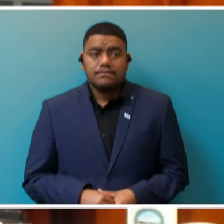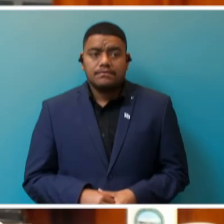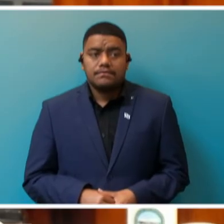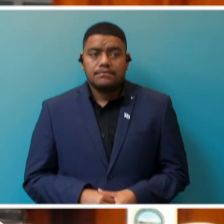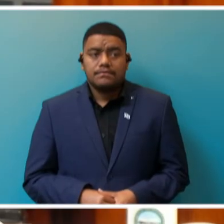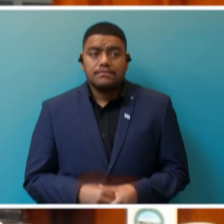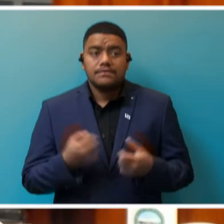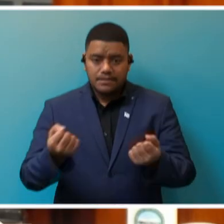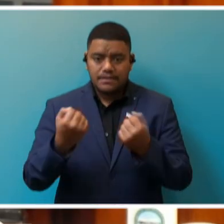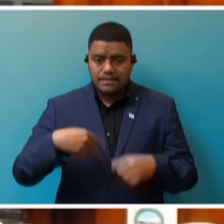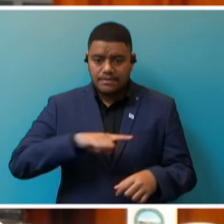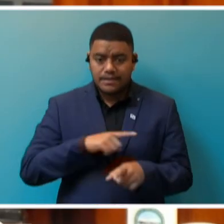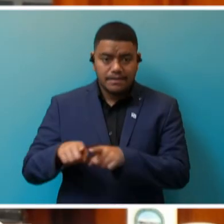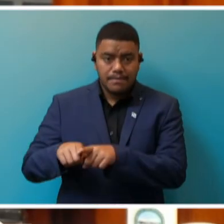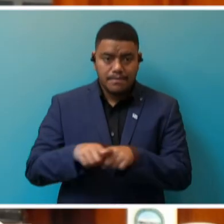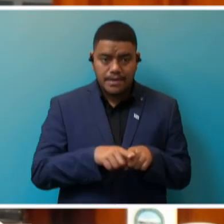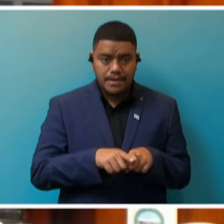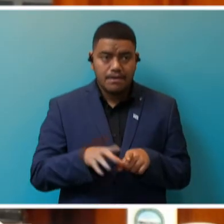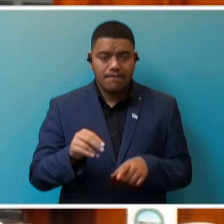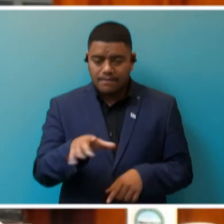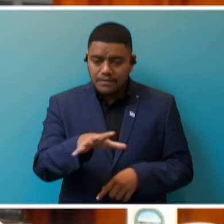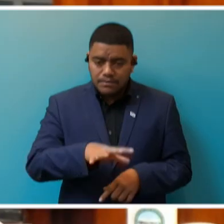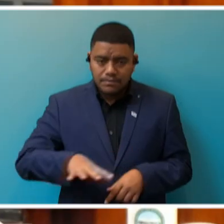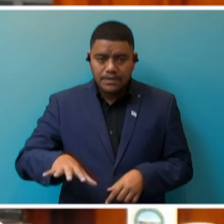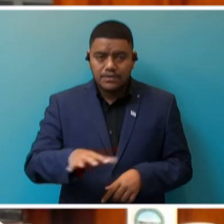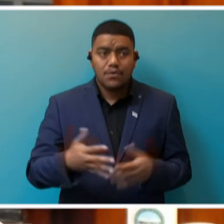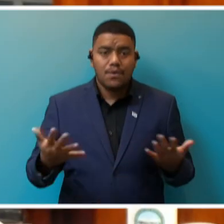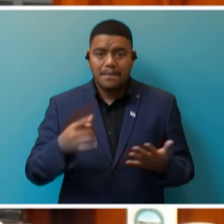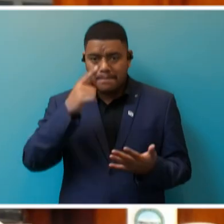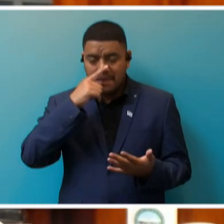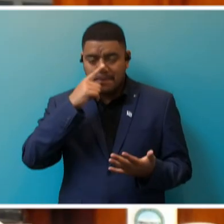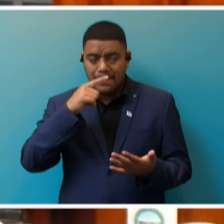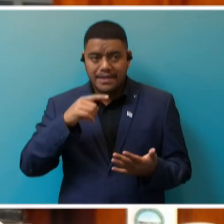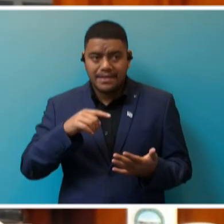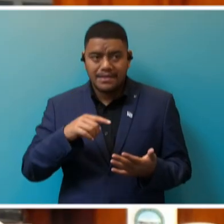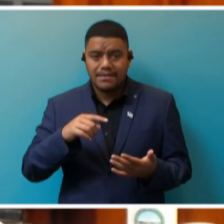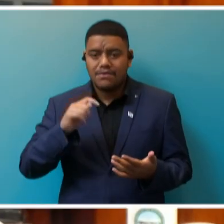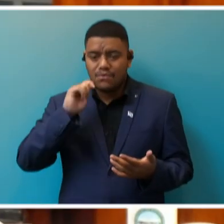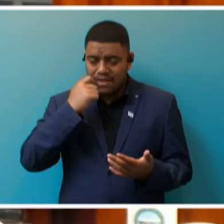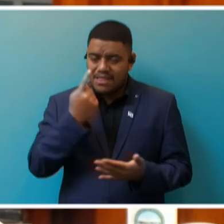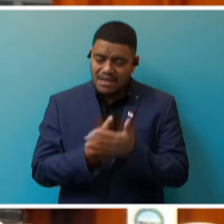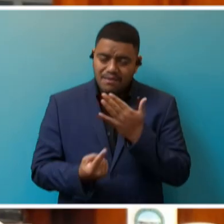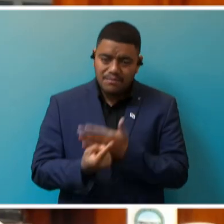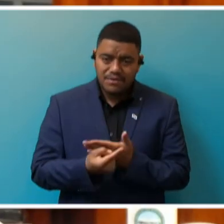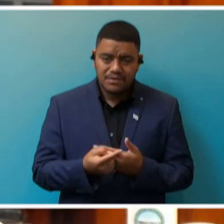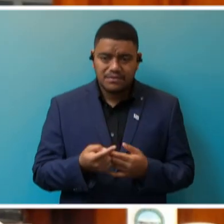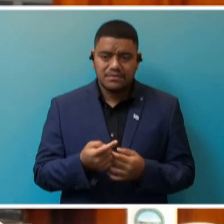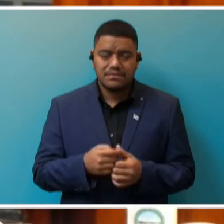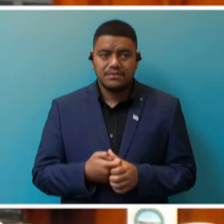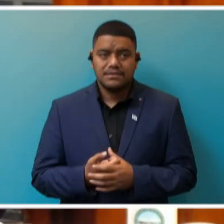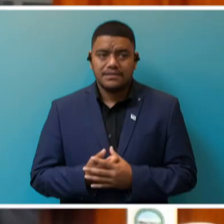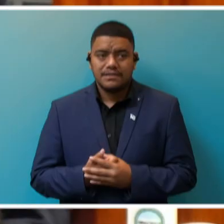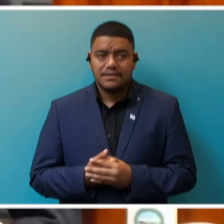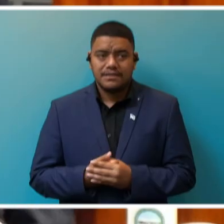gives us a meaning of a space where people are going to be treated, people who are